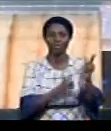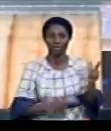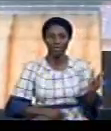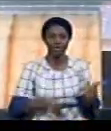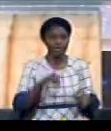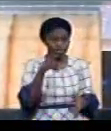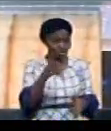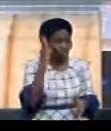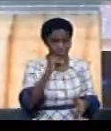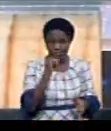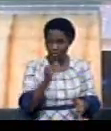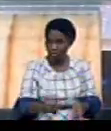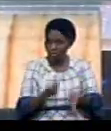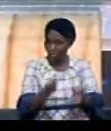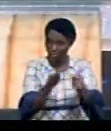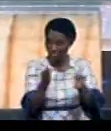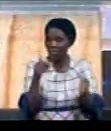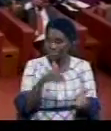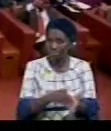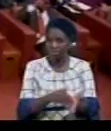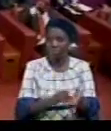will not delay anymore.